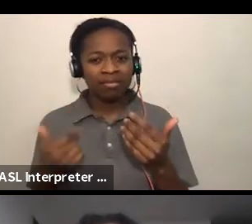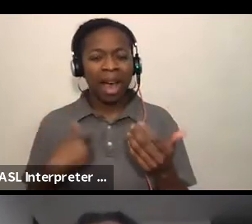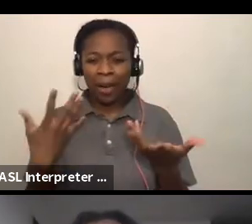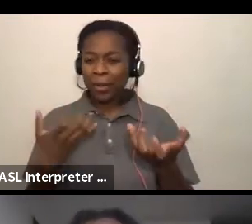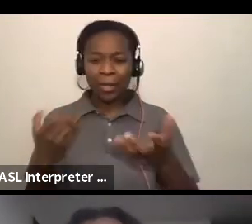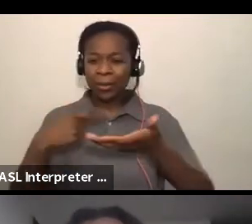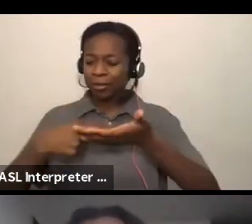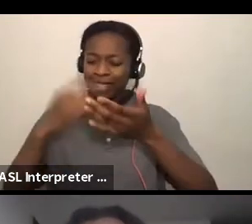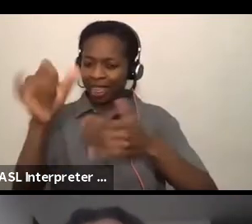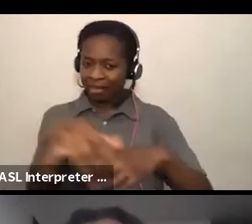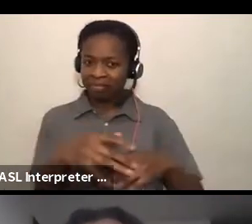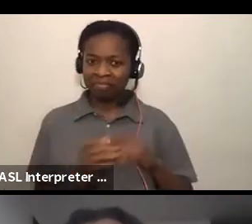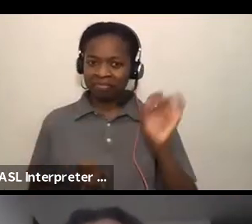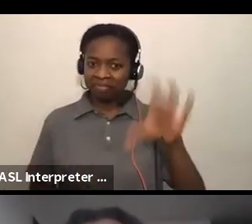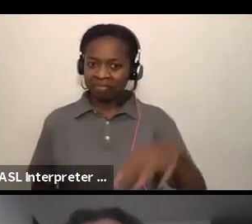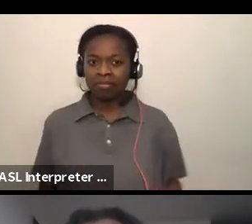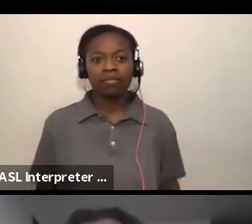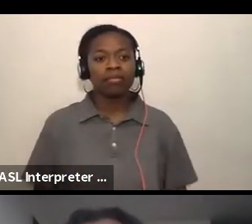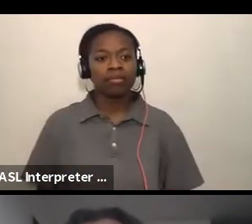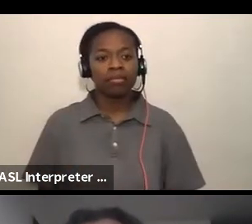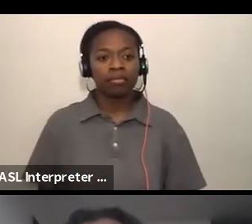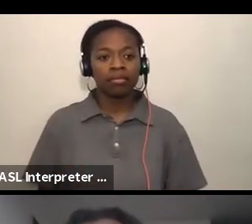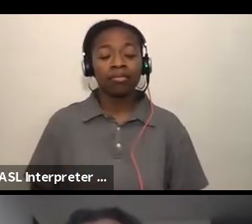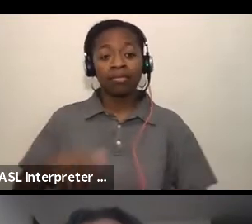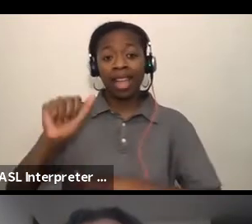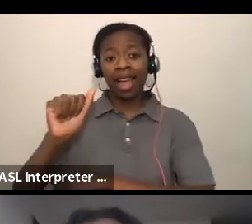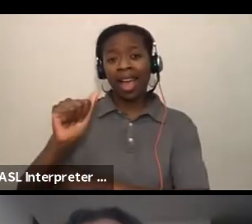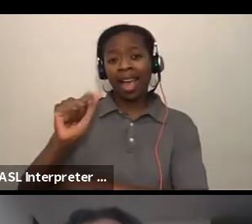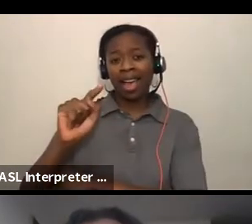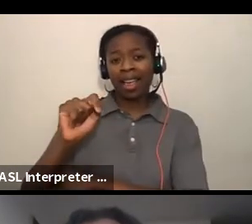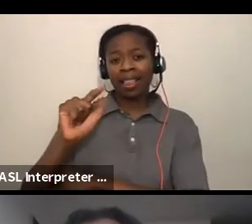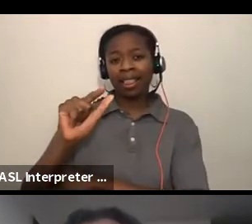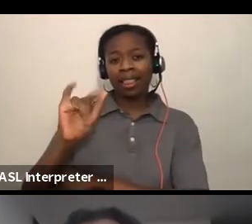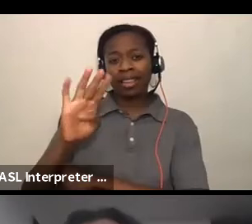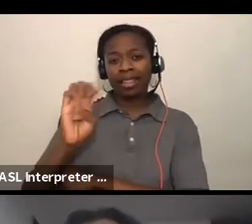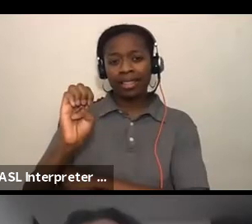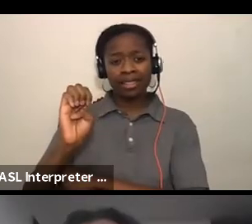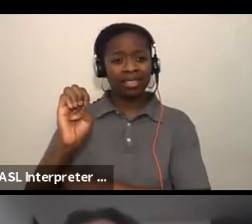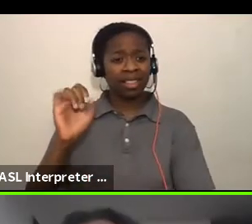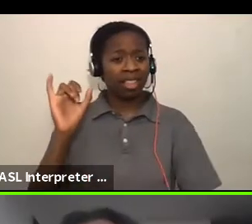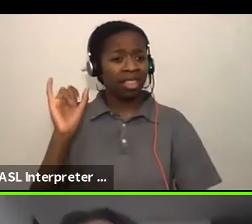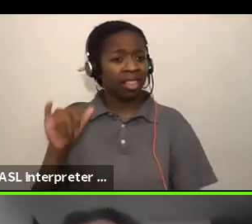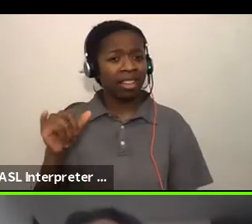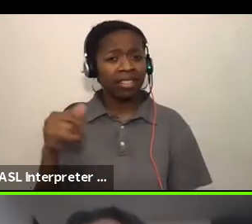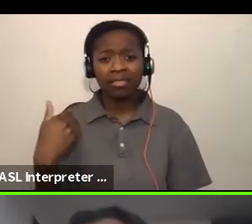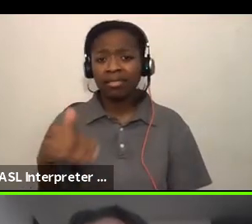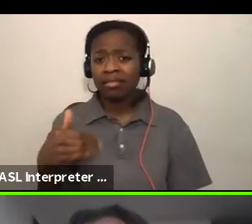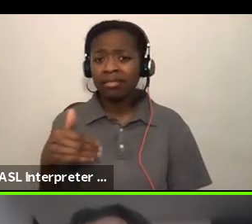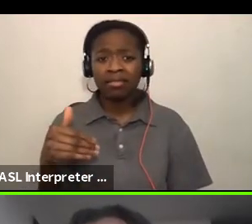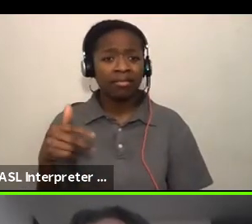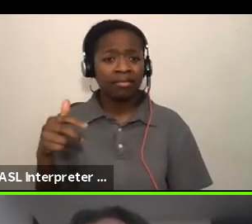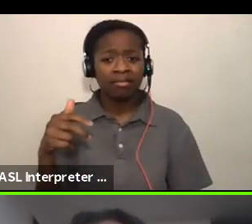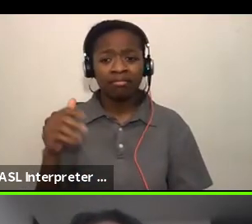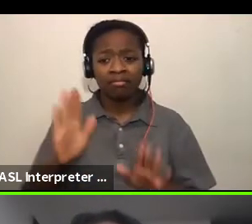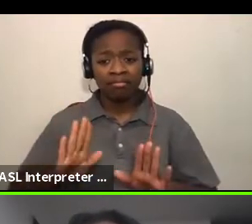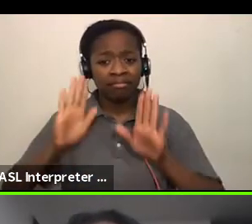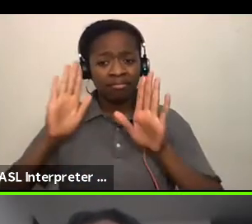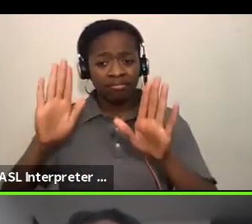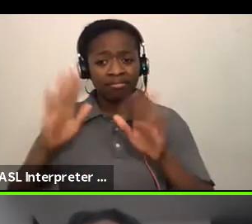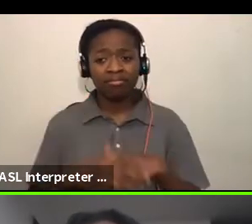on. That's absolutely phenomenal. And I'm really glad that you spoke to